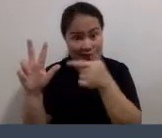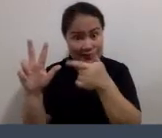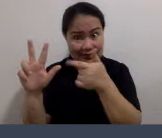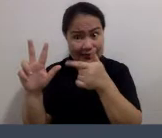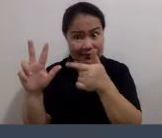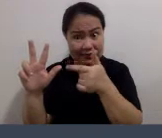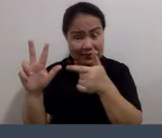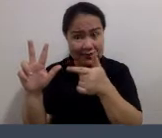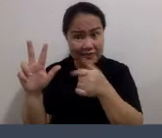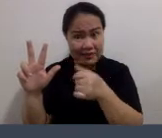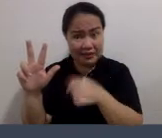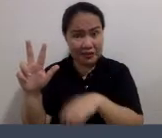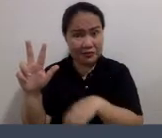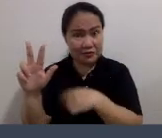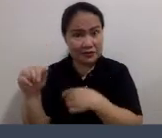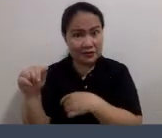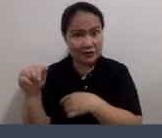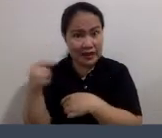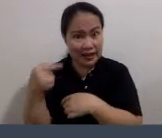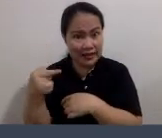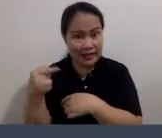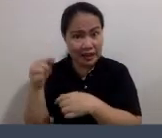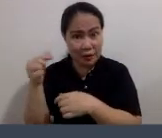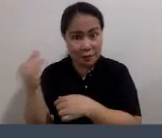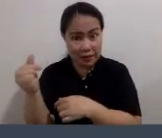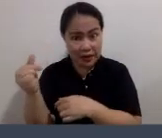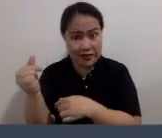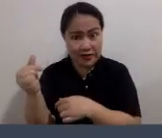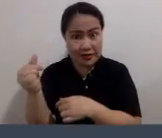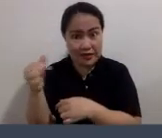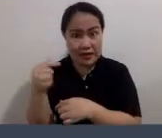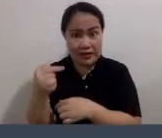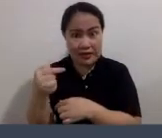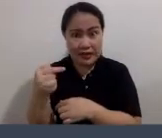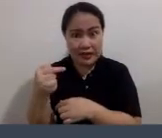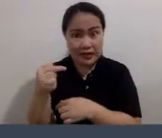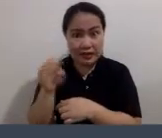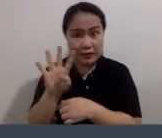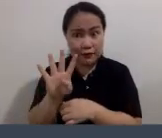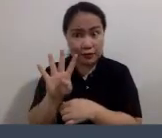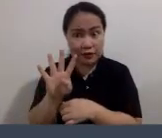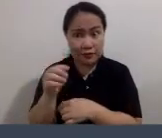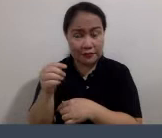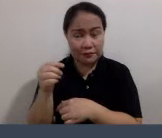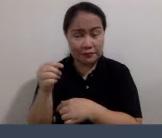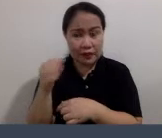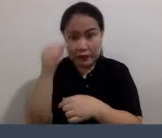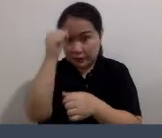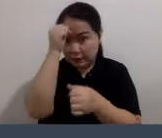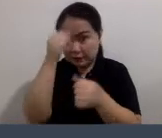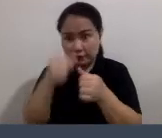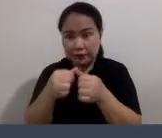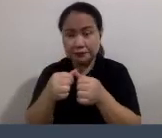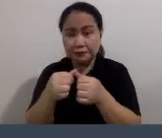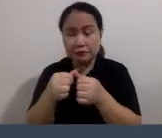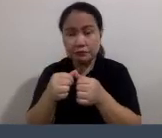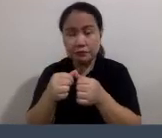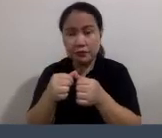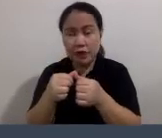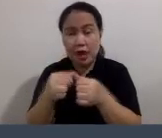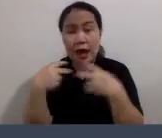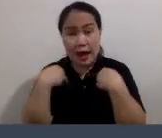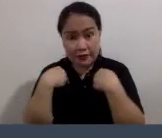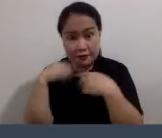3 plus negative 4. Now, remember, tatandaan na kapag ang integer natin o yung signed integer o